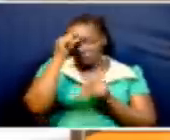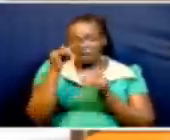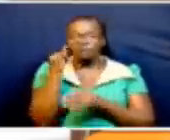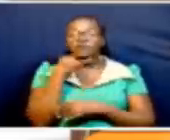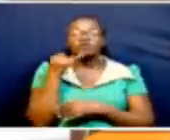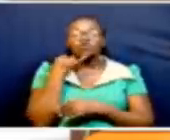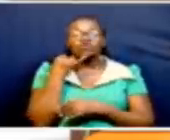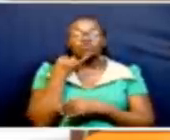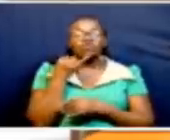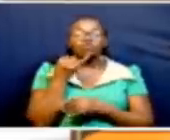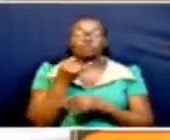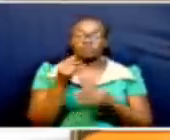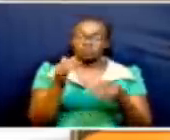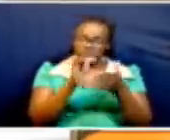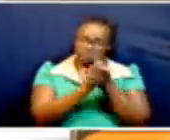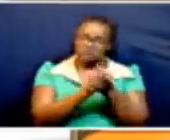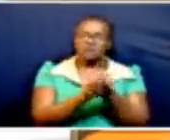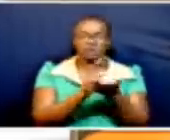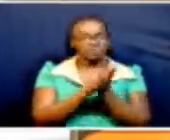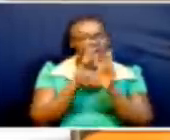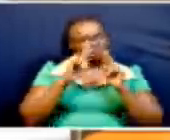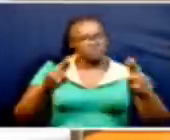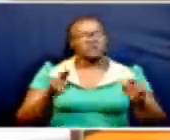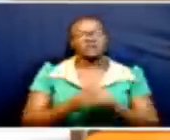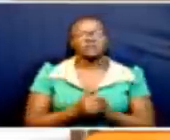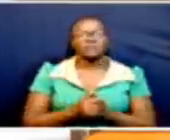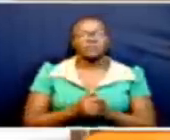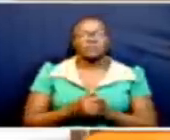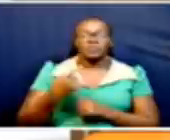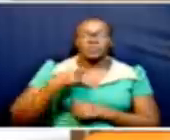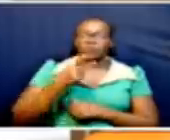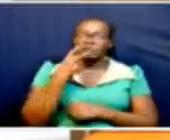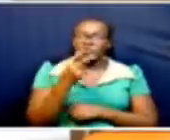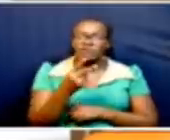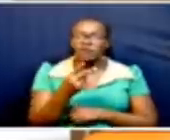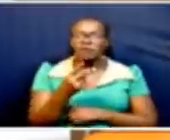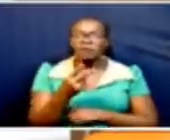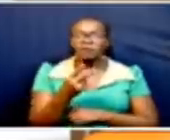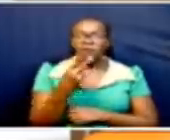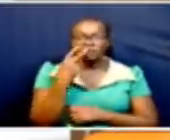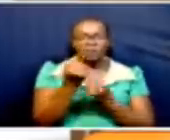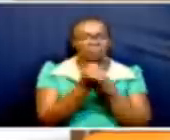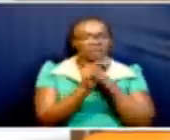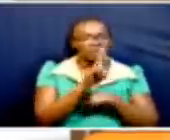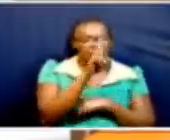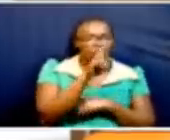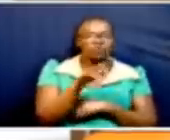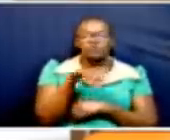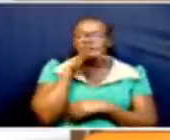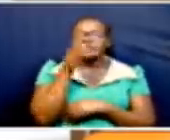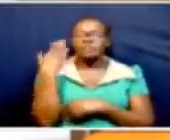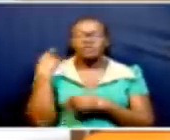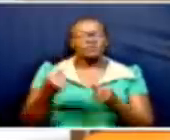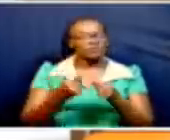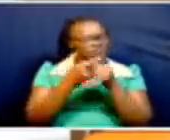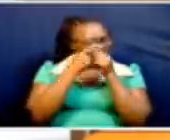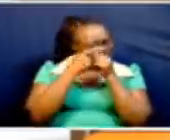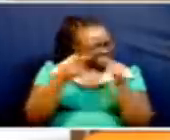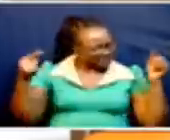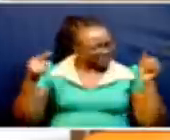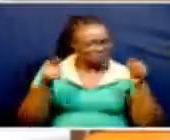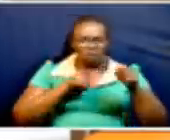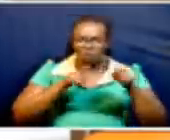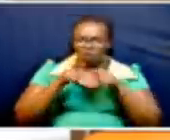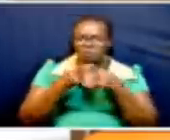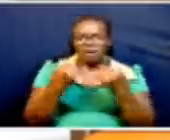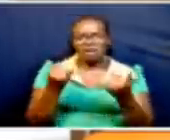people were fighting. We've seen de Klerk and Mandela shaking hands, President Uhuru Kenyatta and His Excellency Raila Amolo Odinga shaking